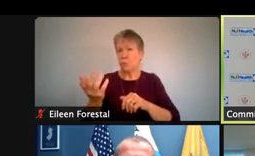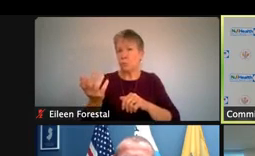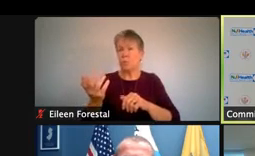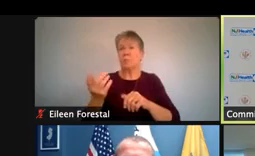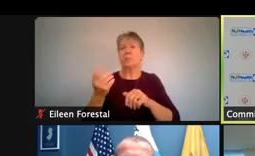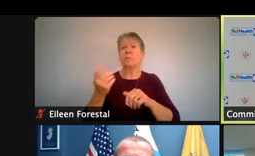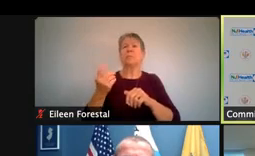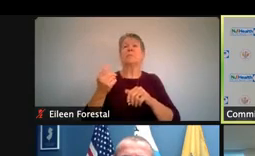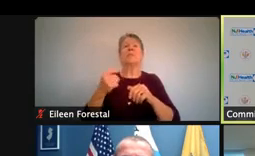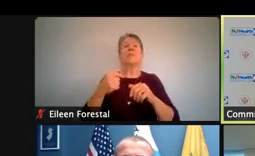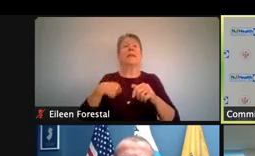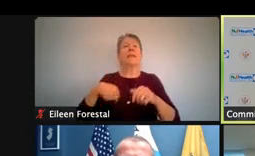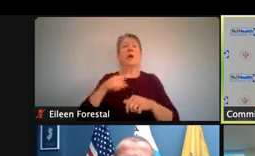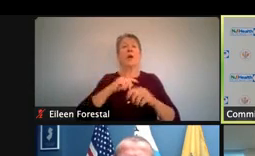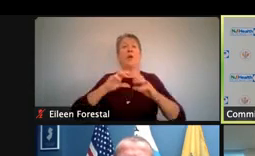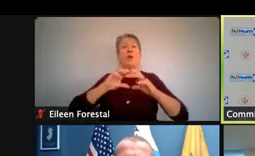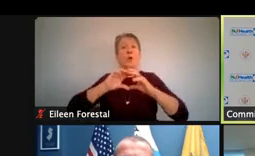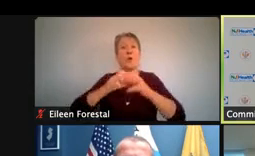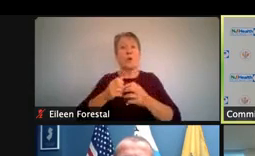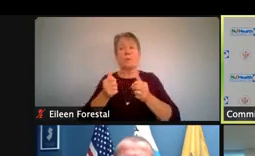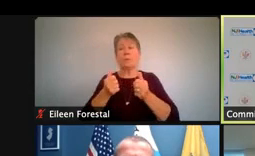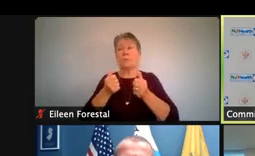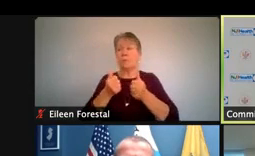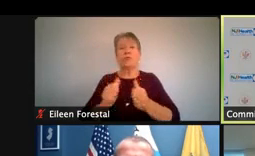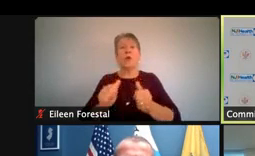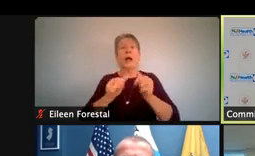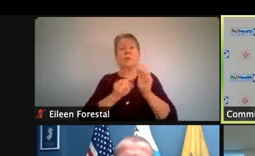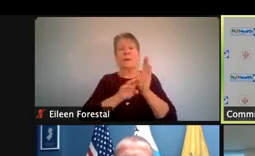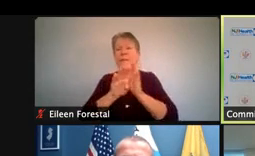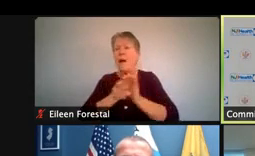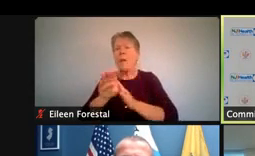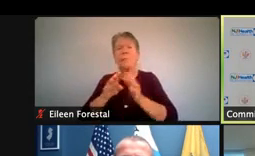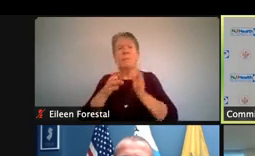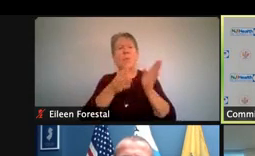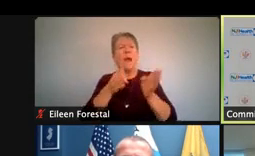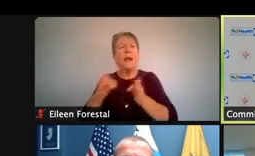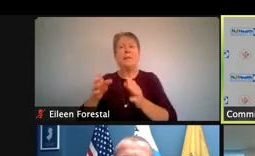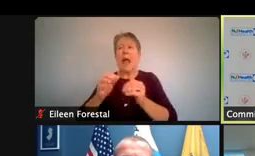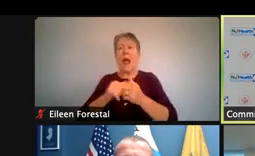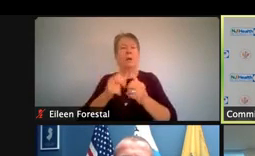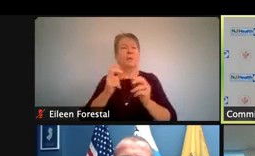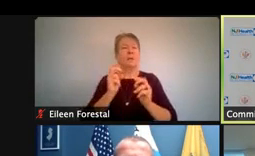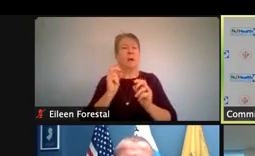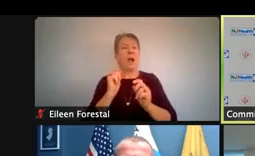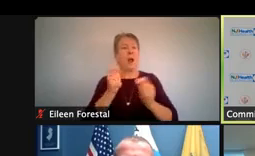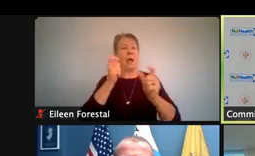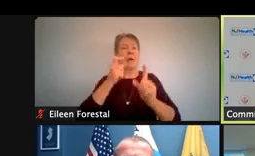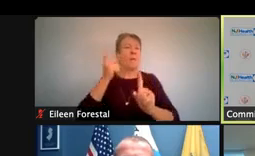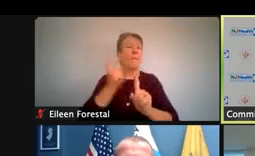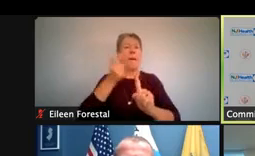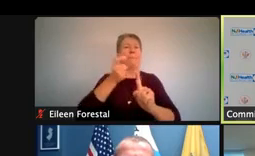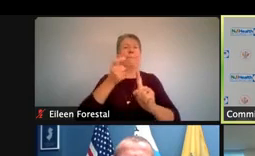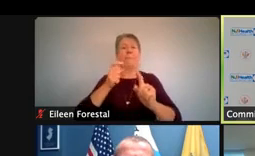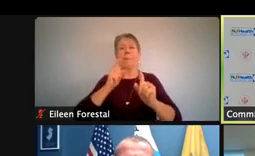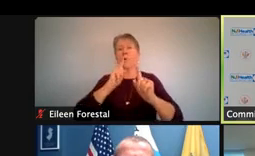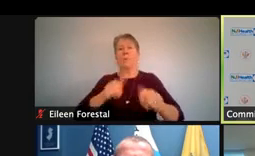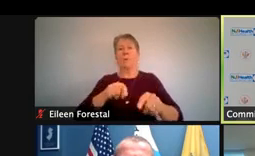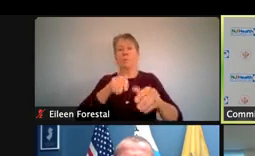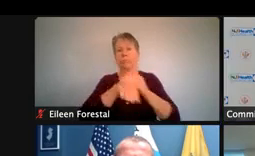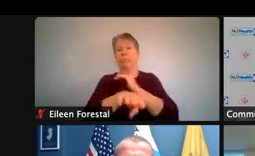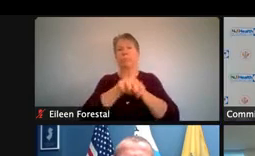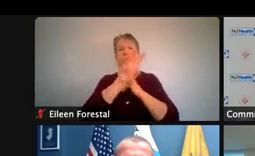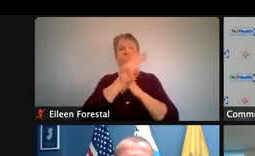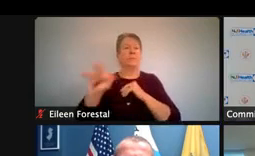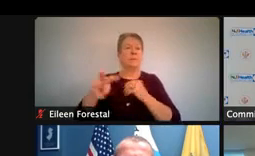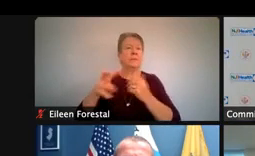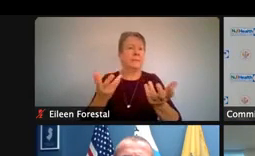that interoperability as we speak. So we hope within the next couple of weeks we'll have a solution to that.